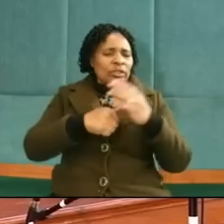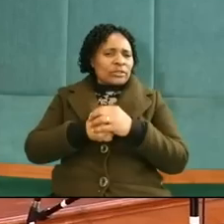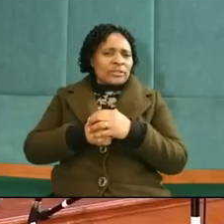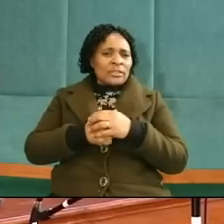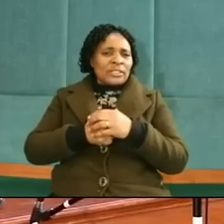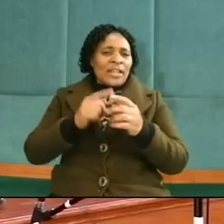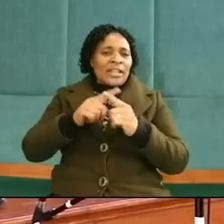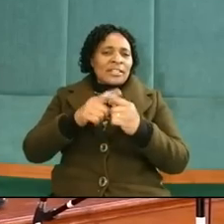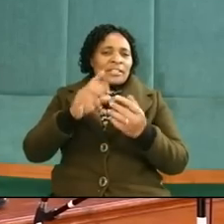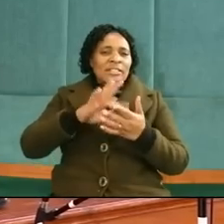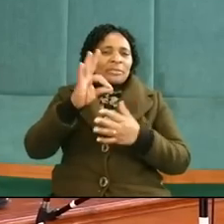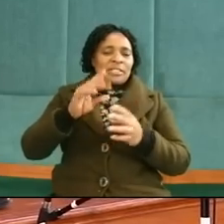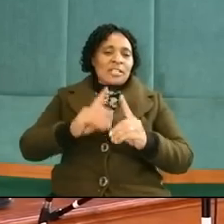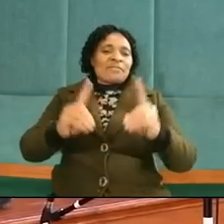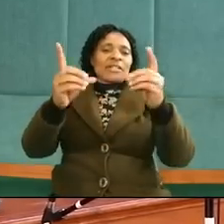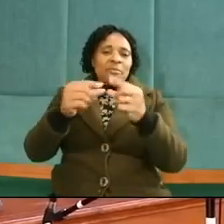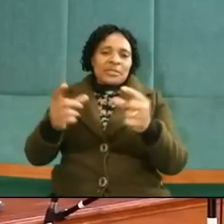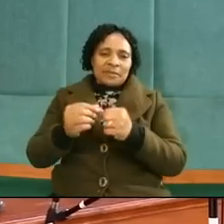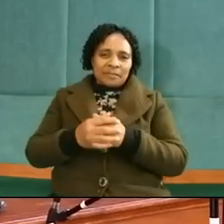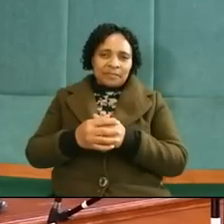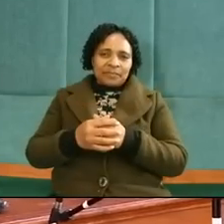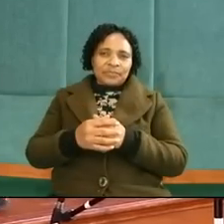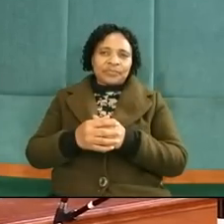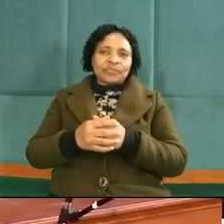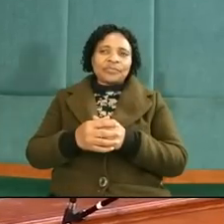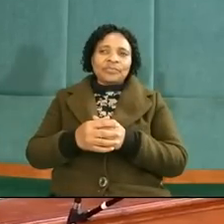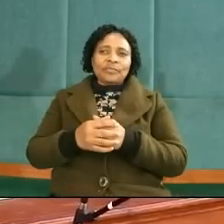And then the Spirit delivered the message.